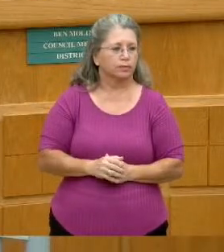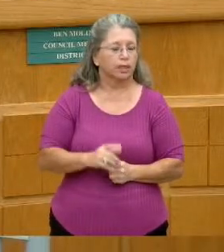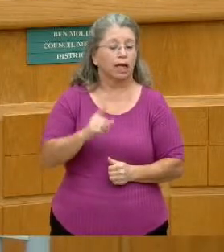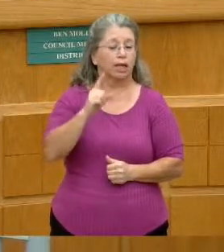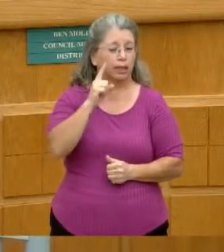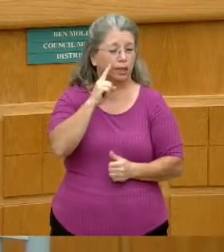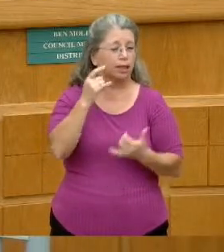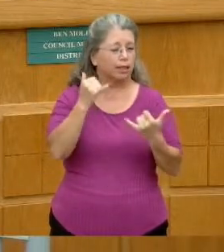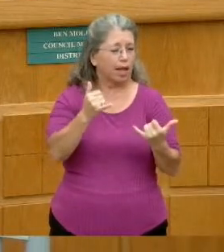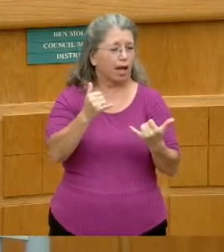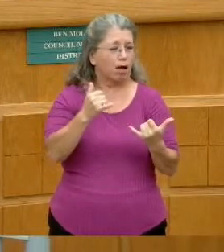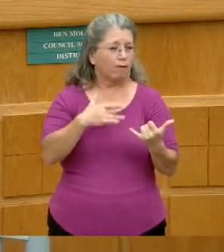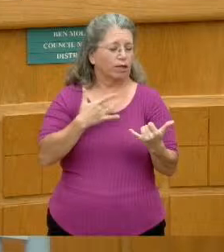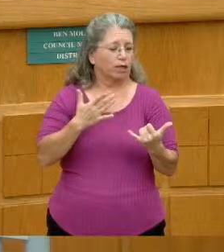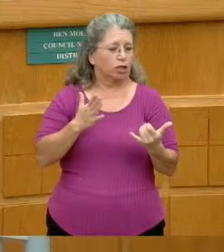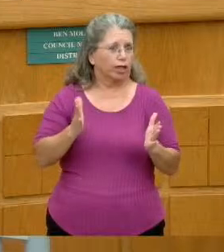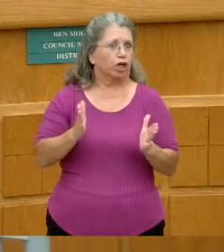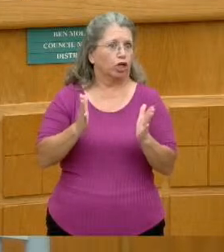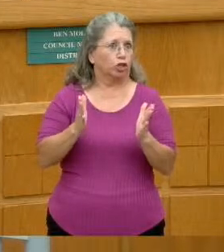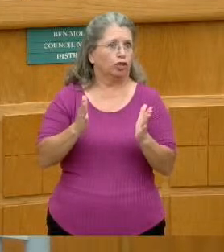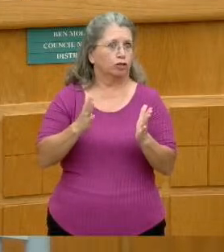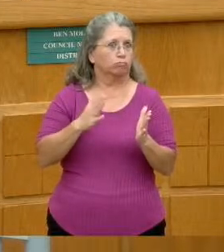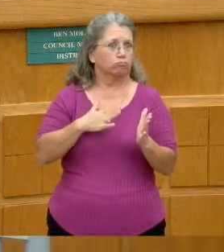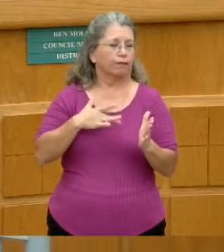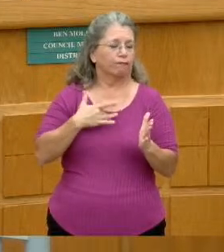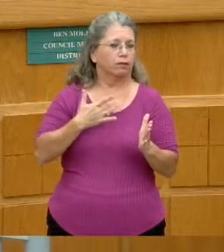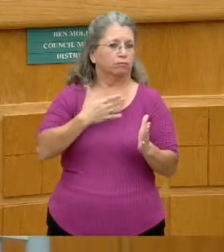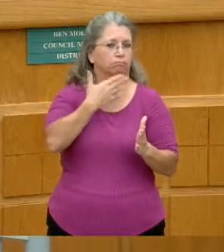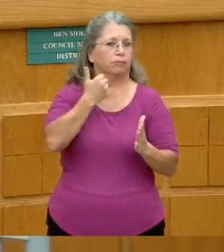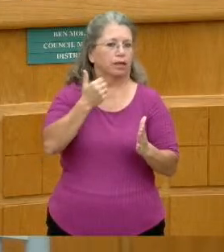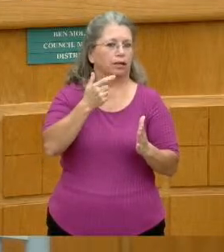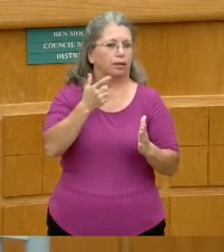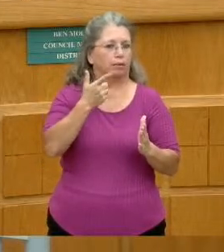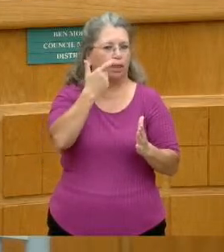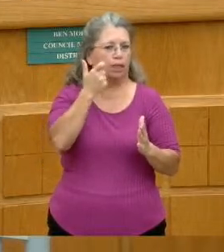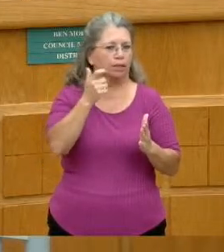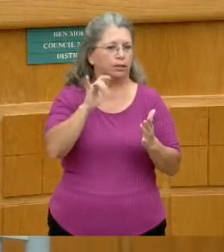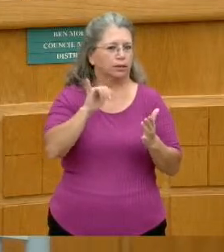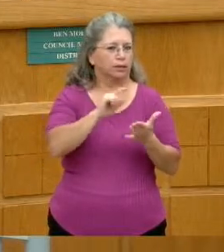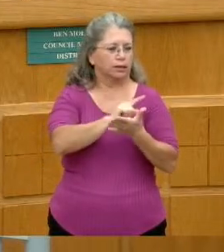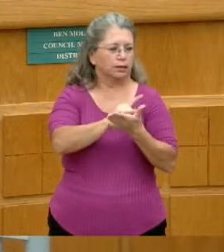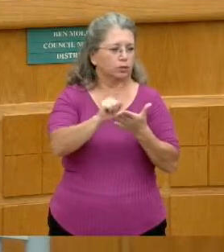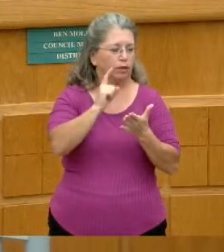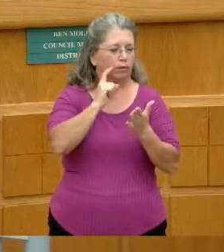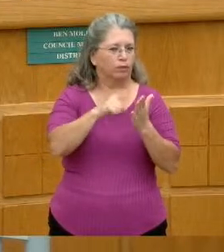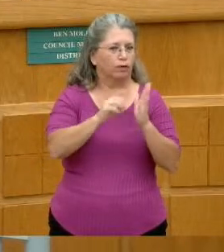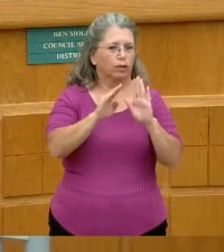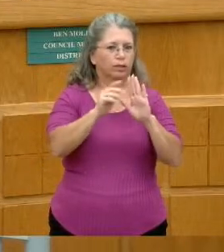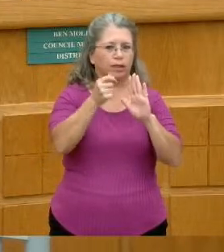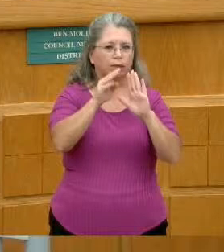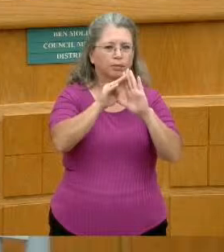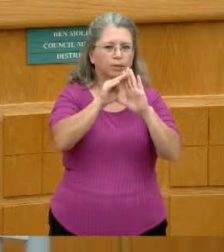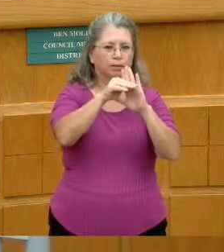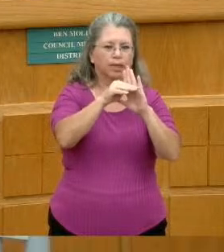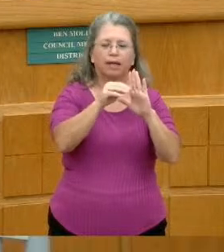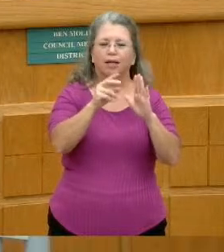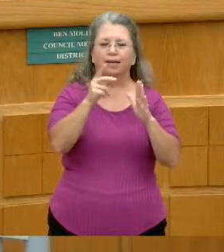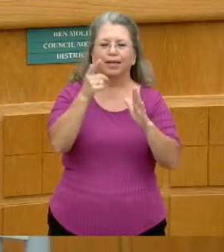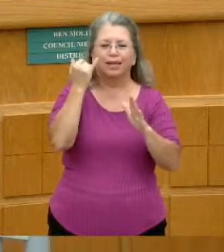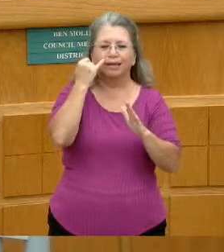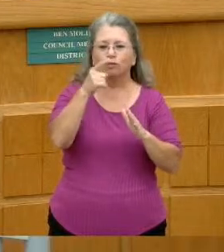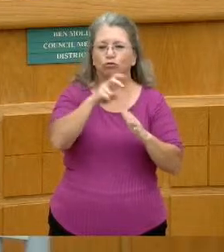see downward trends in these metrics. Now, just because you travel long distance doesn't mean you're going to contract COVID-19 or